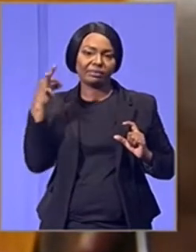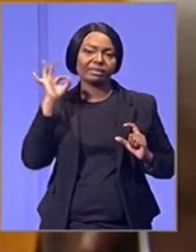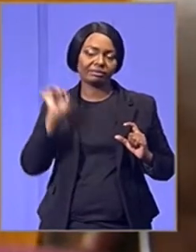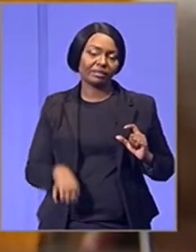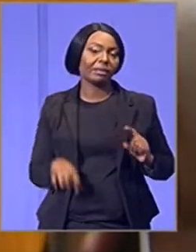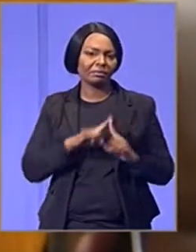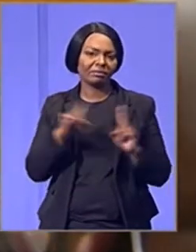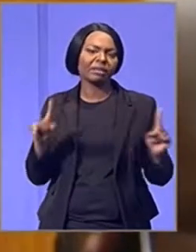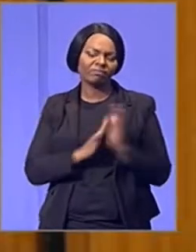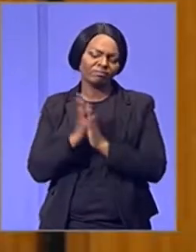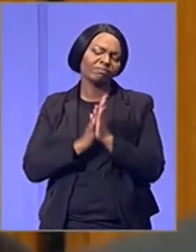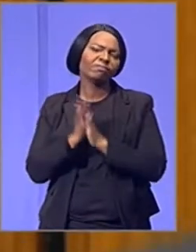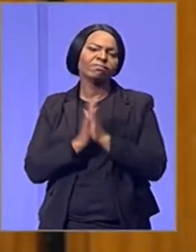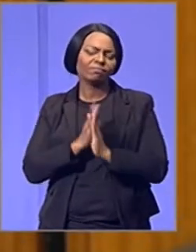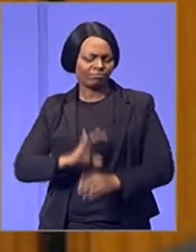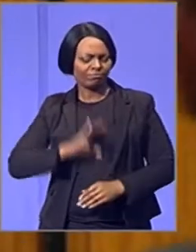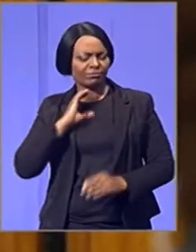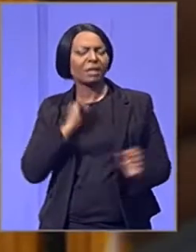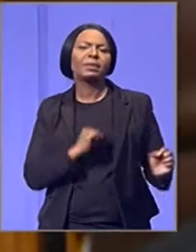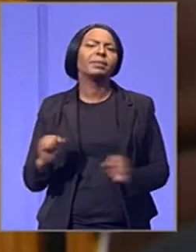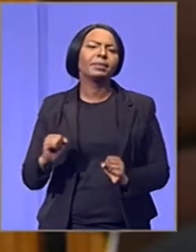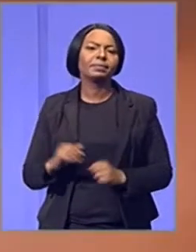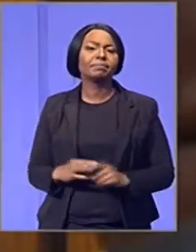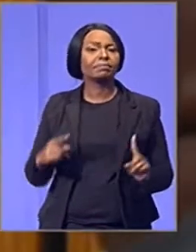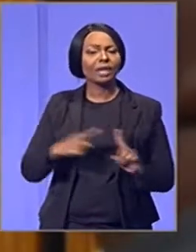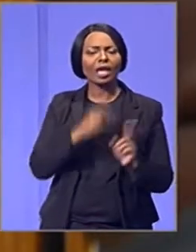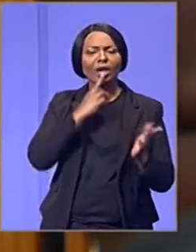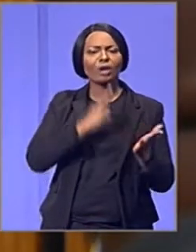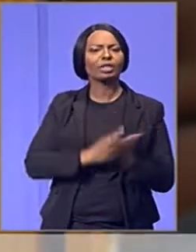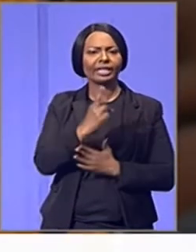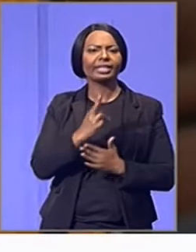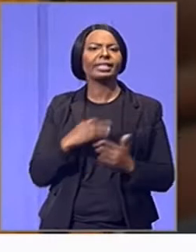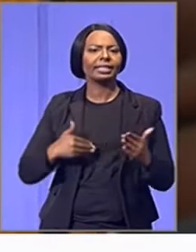determined than ever. Is innocent until proven otherwise.